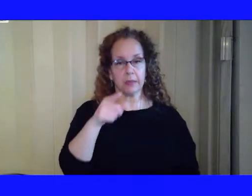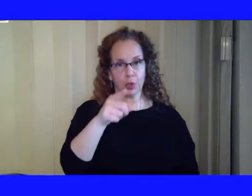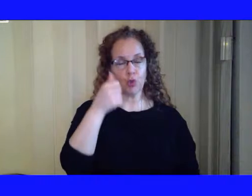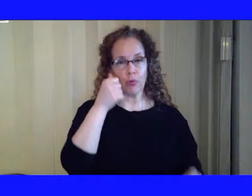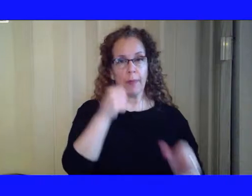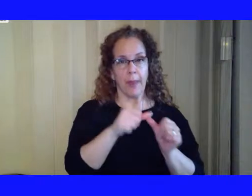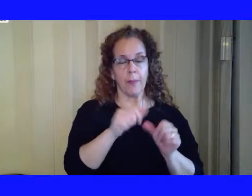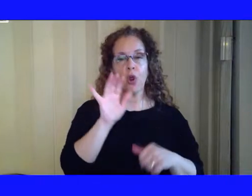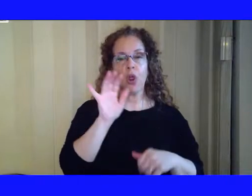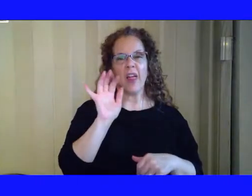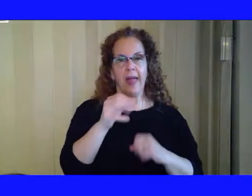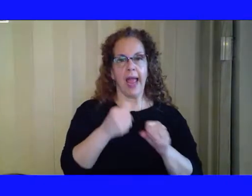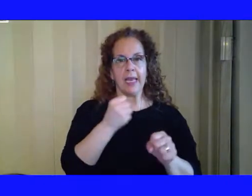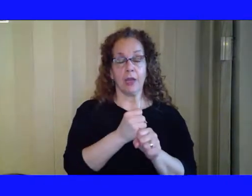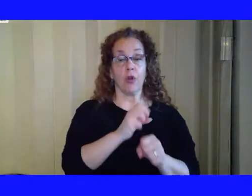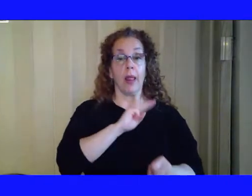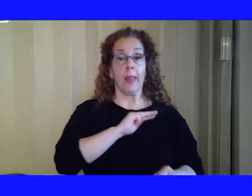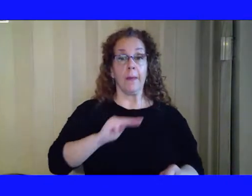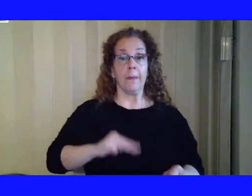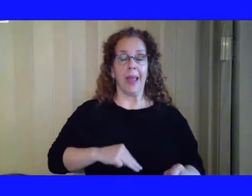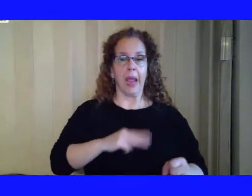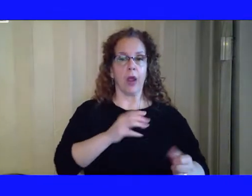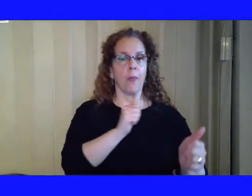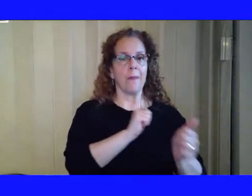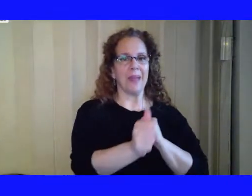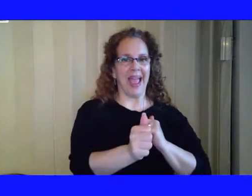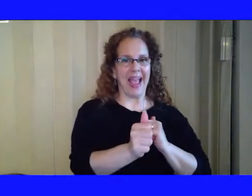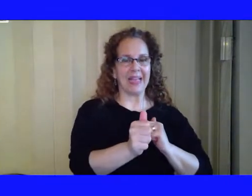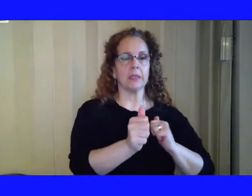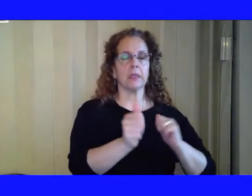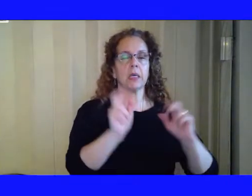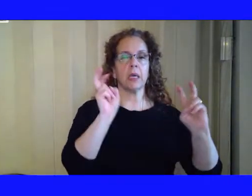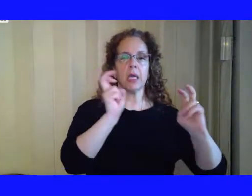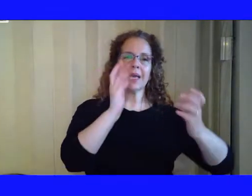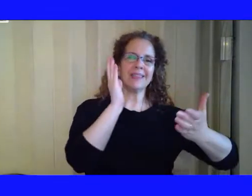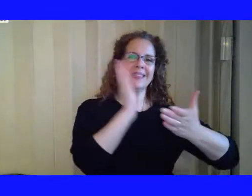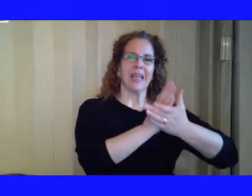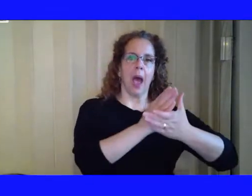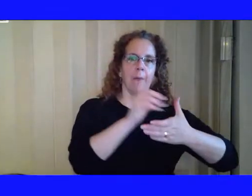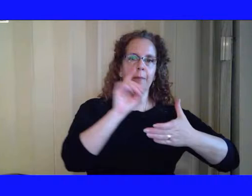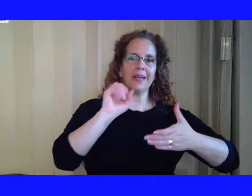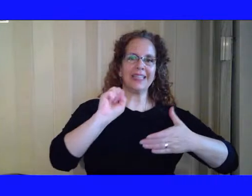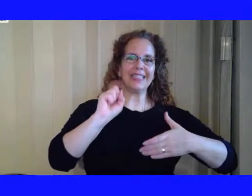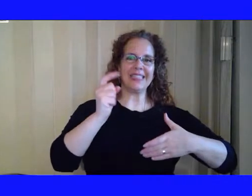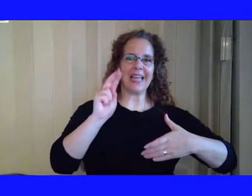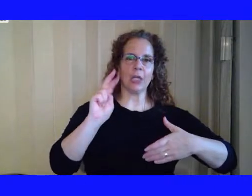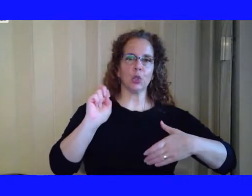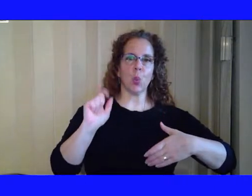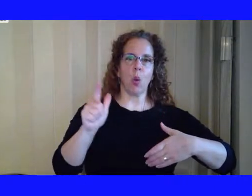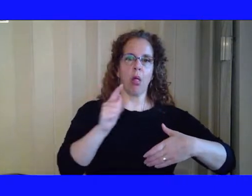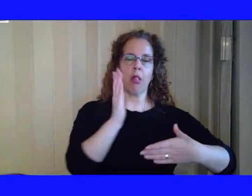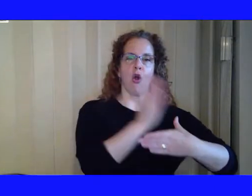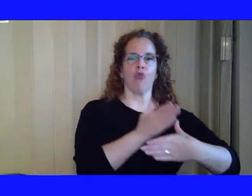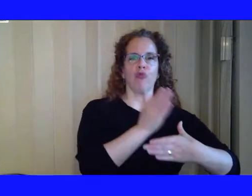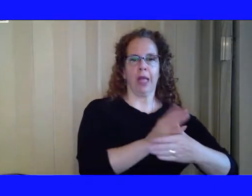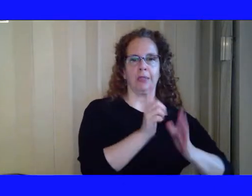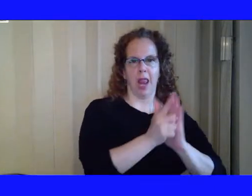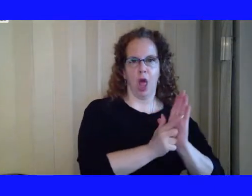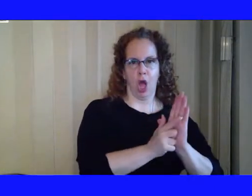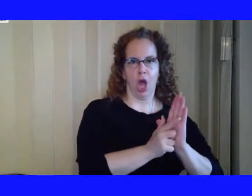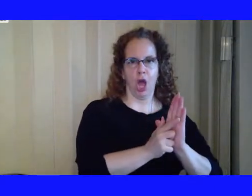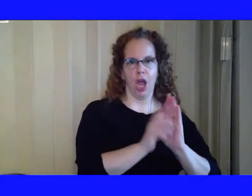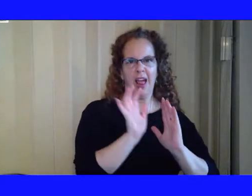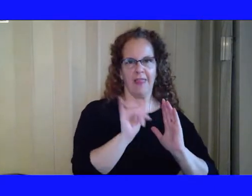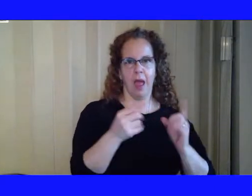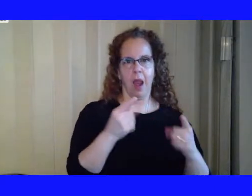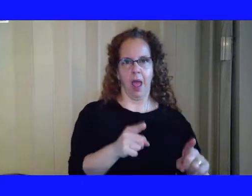complaints in 2019, and the number has stayed the same in 2020. The second category is